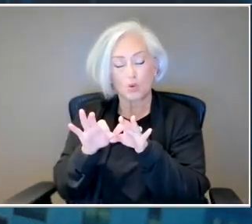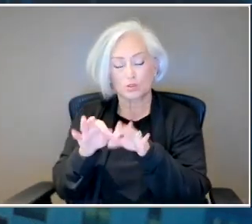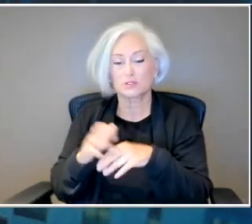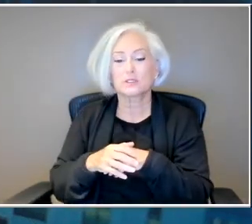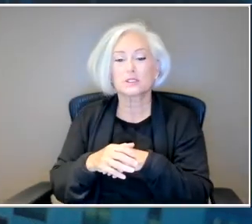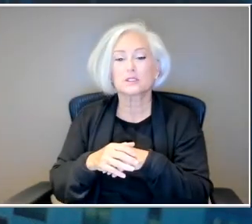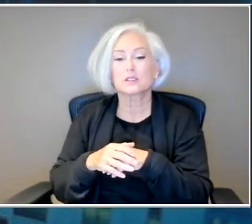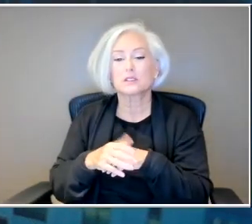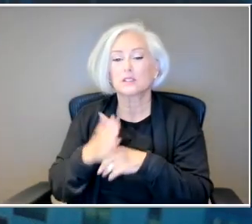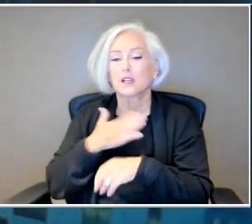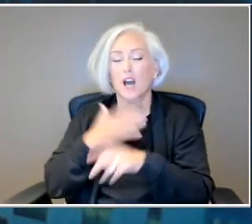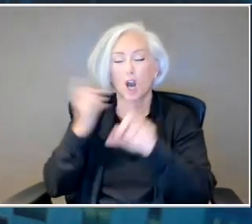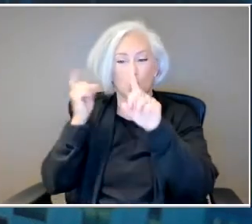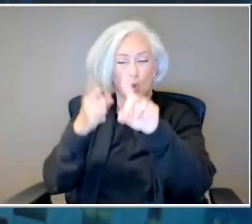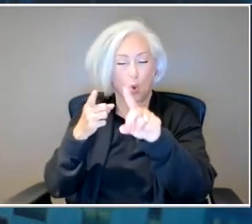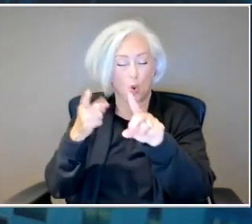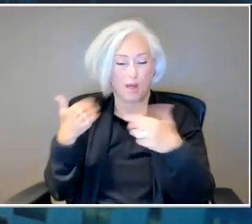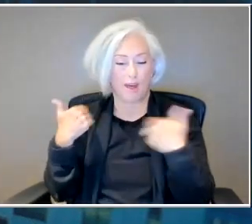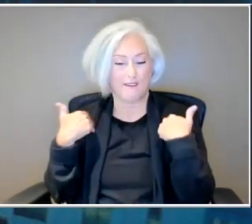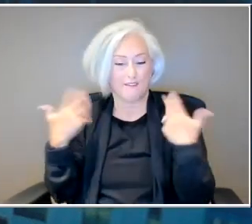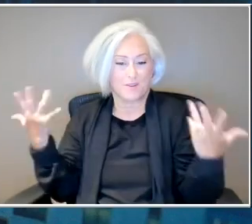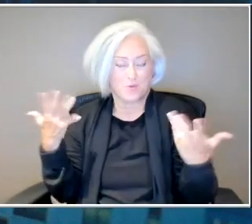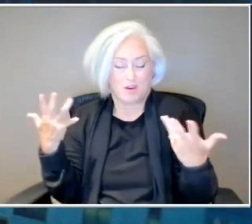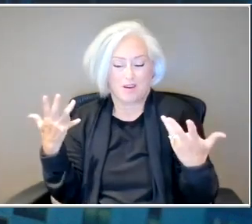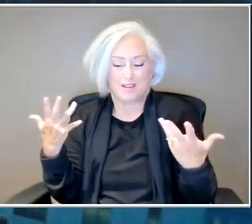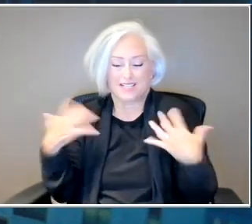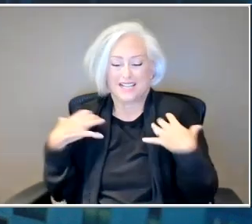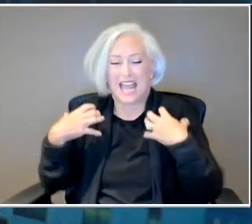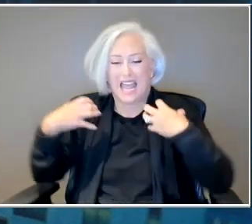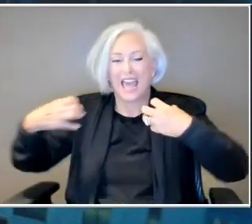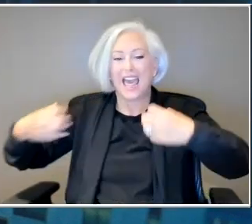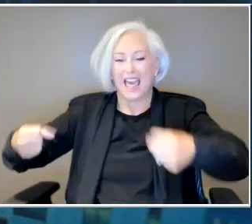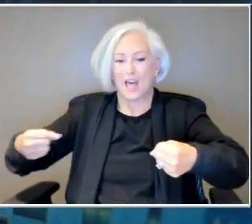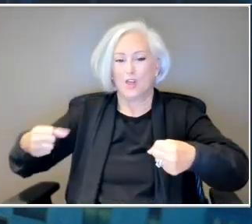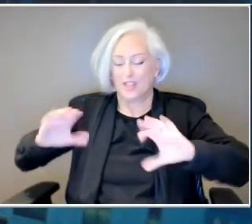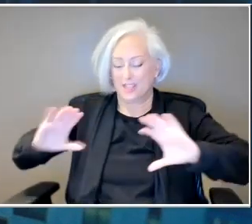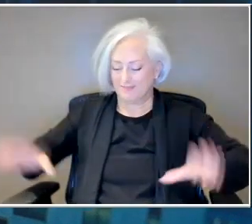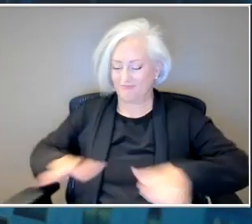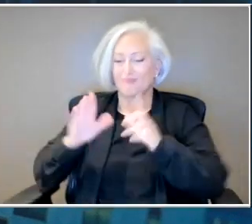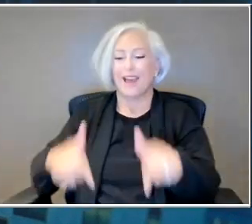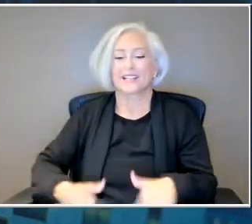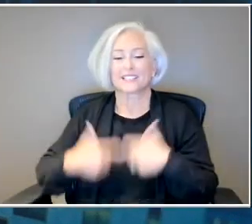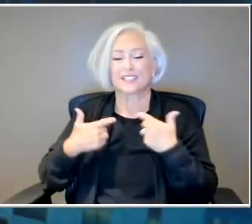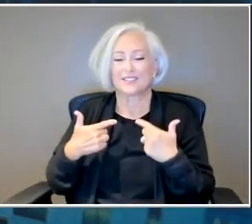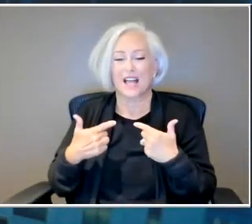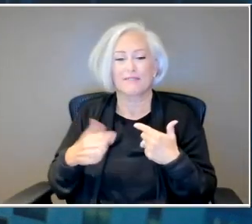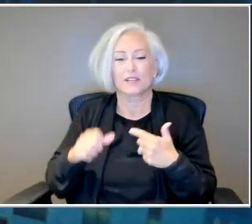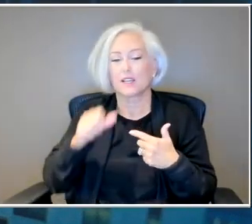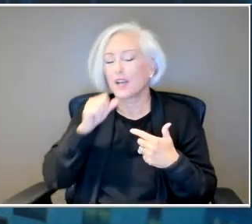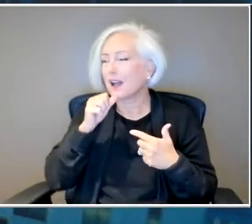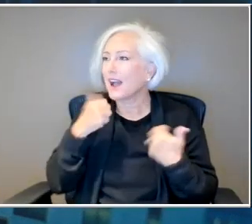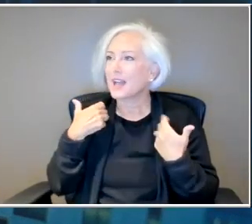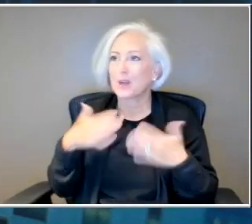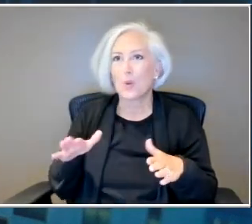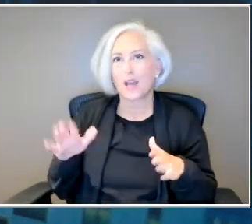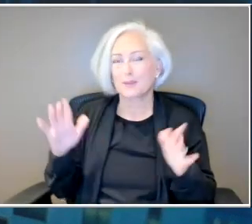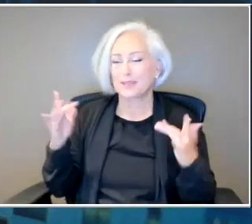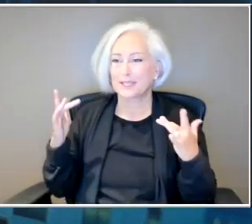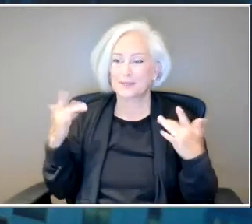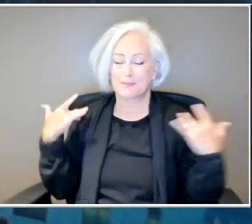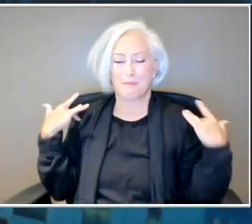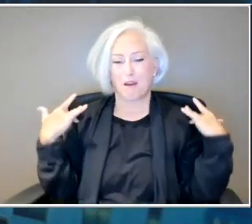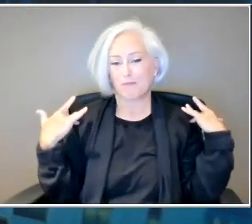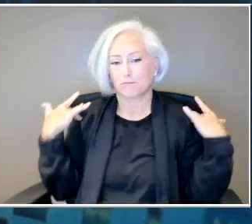mind, I just really want to have a healthy, active lifestyle. I'm not trying to live my glory days,